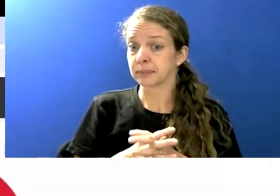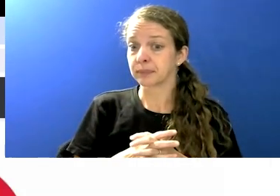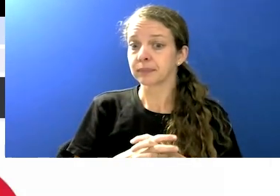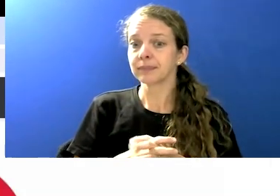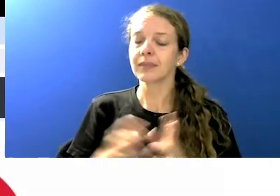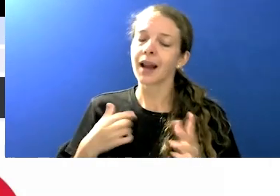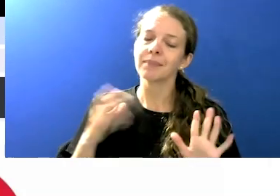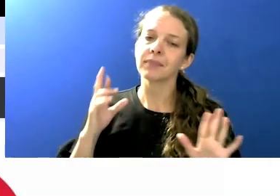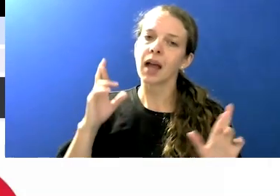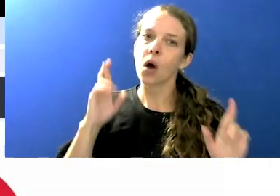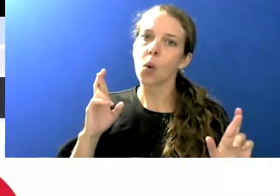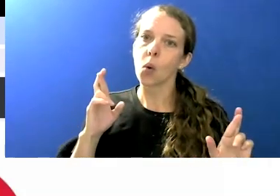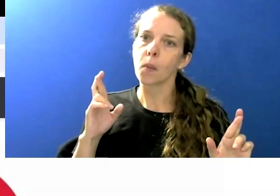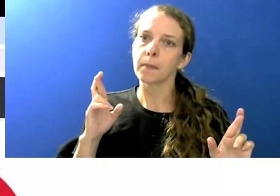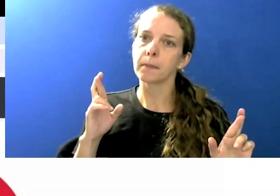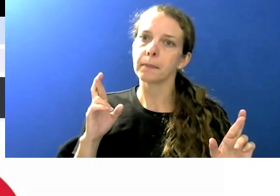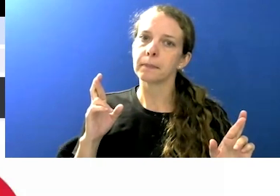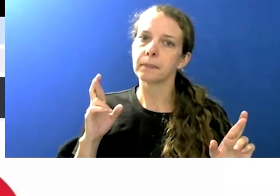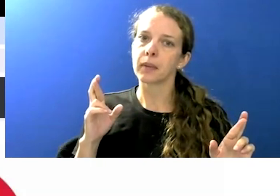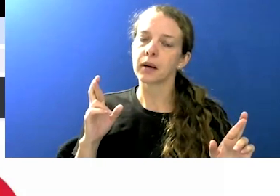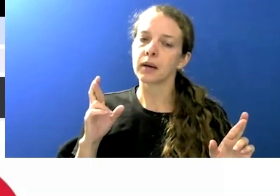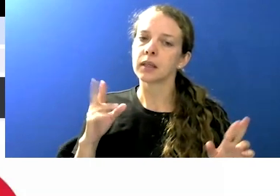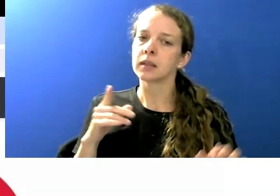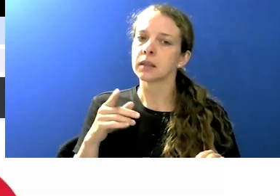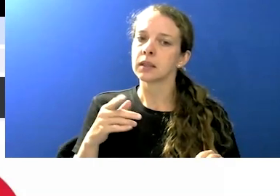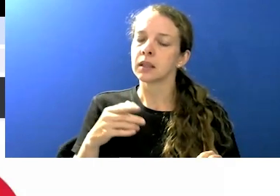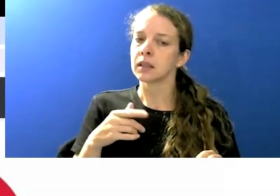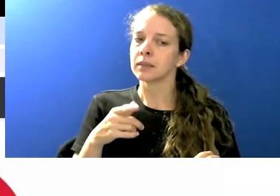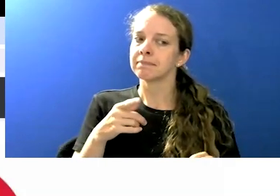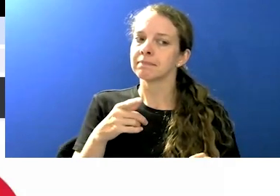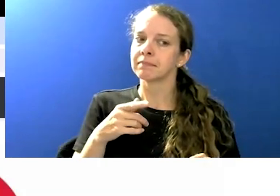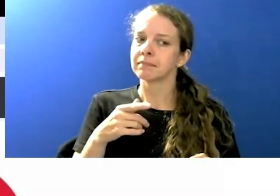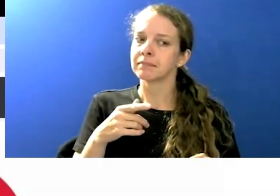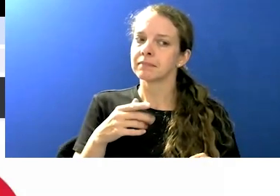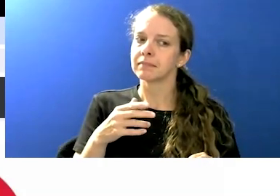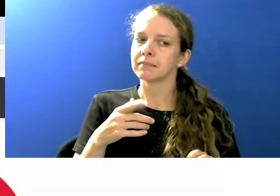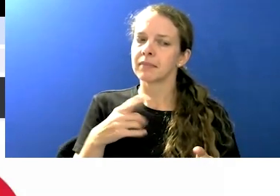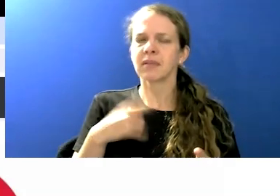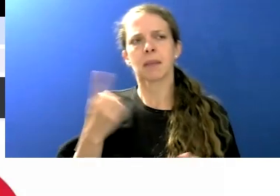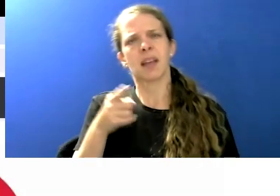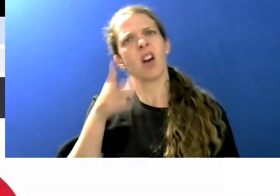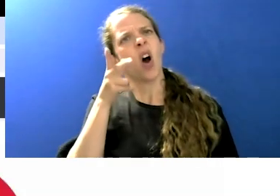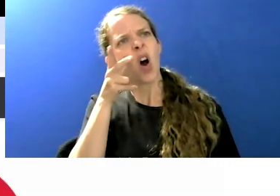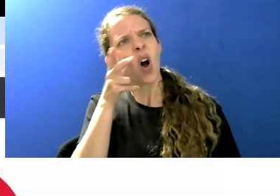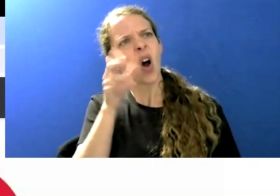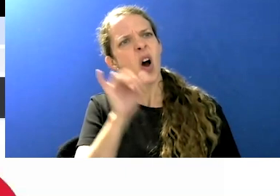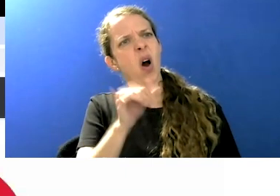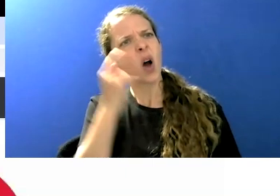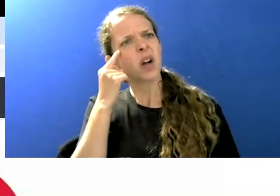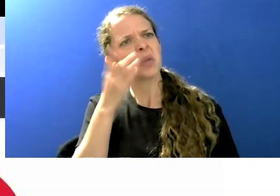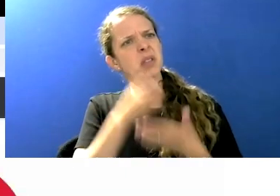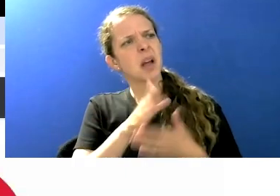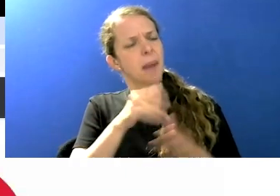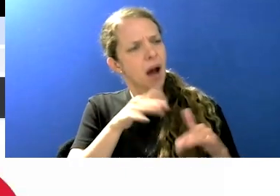hope you have, I have installed something on you that you say, I want to stop by the Dream Center